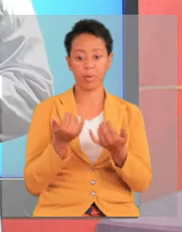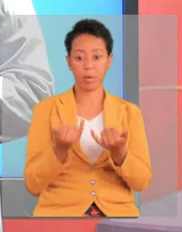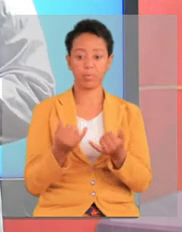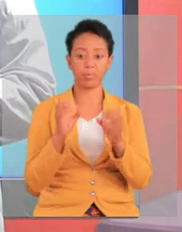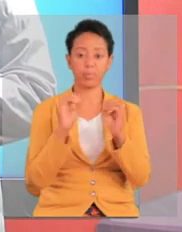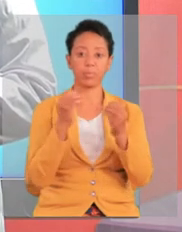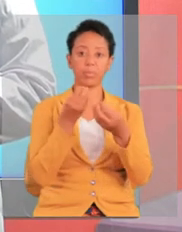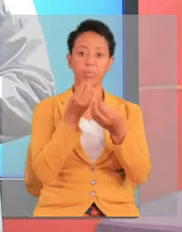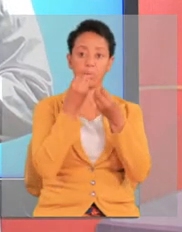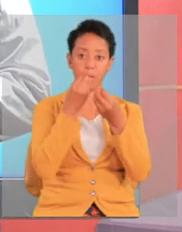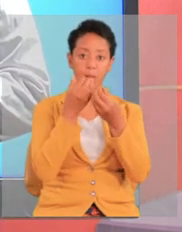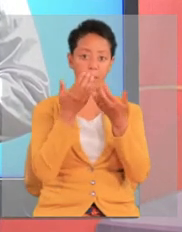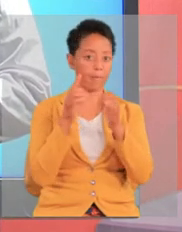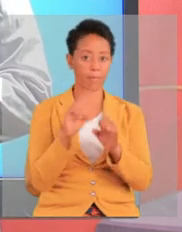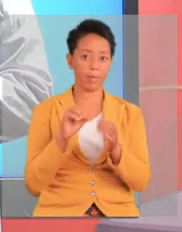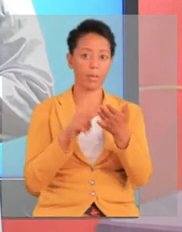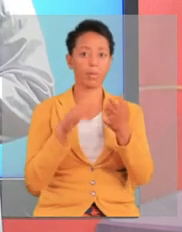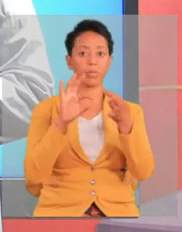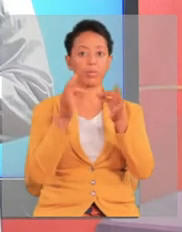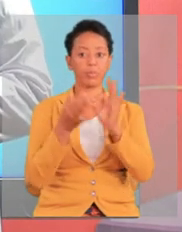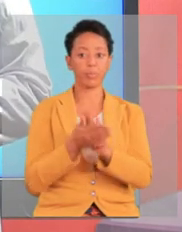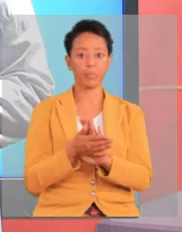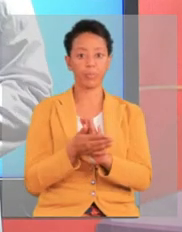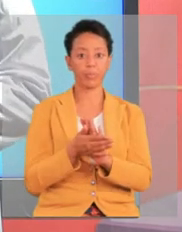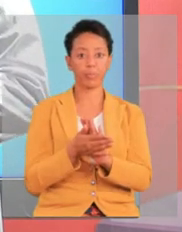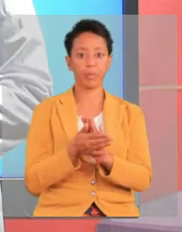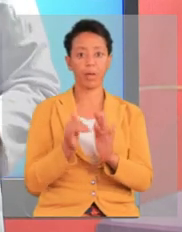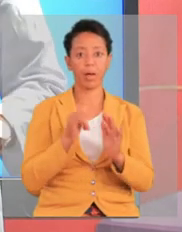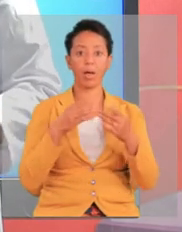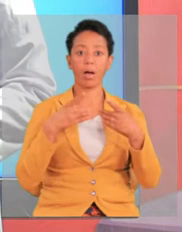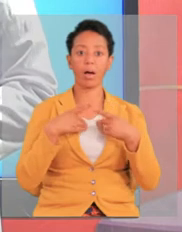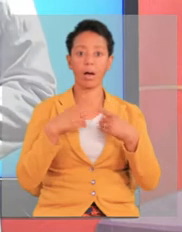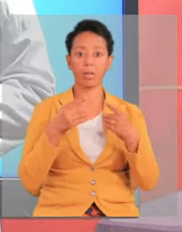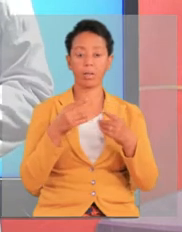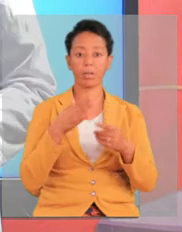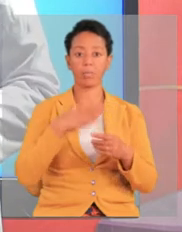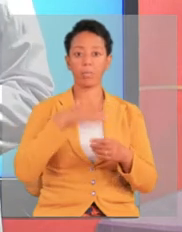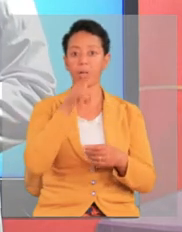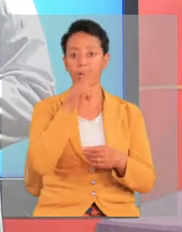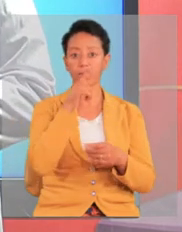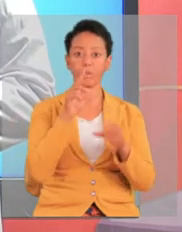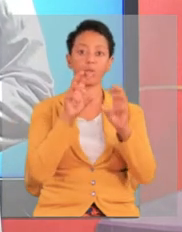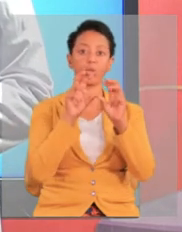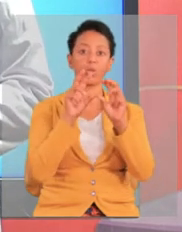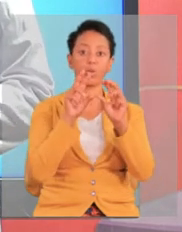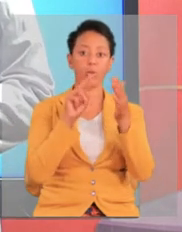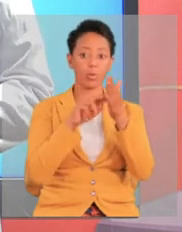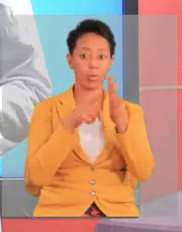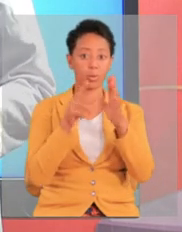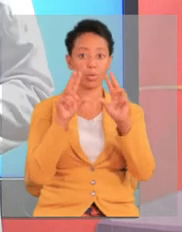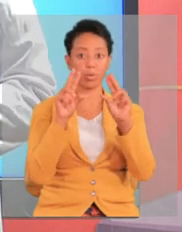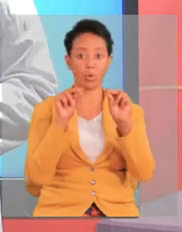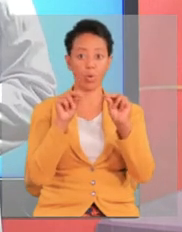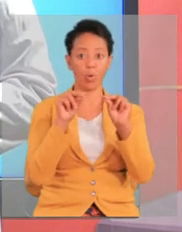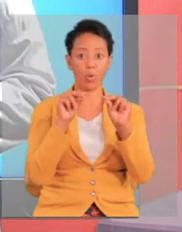is the meaning. That is the meaning. I have had my lunch. Satisfied. No place. That is